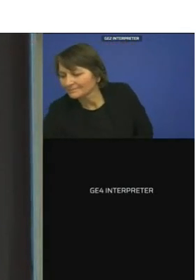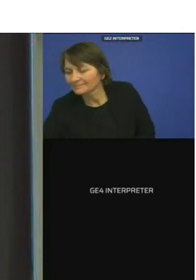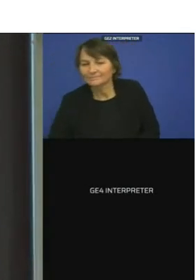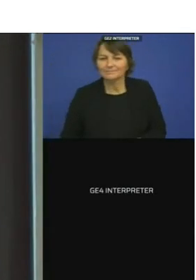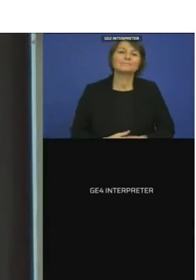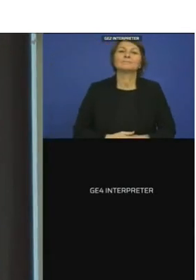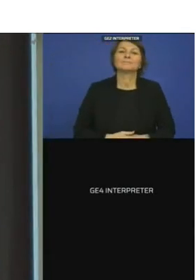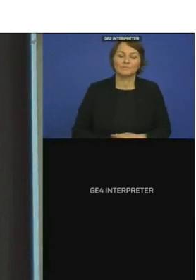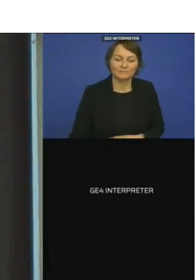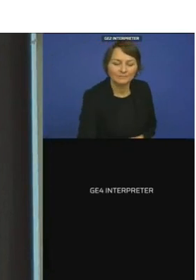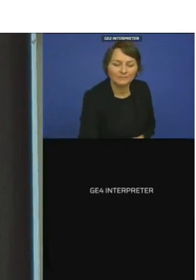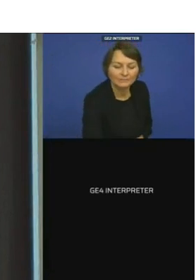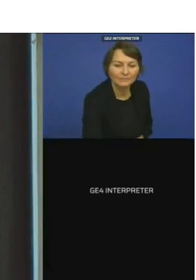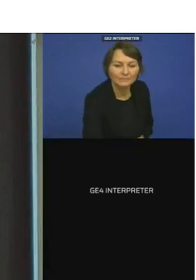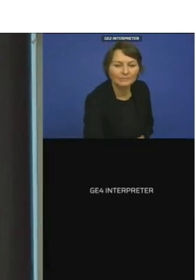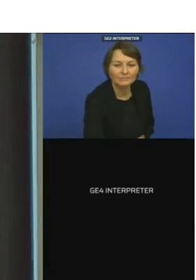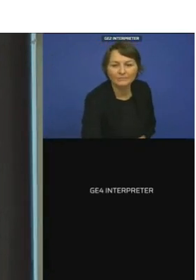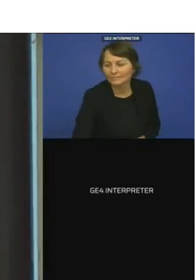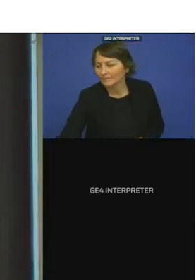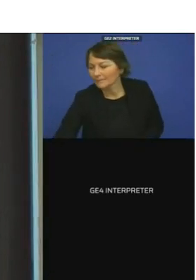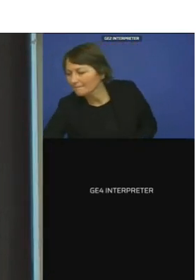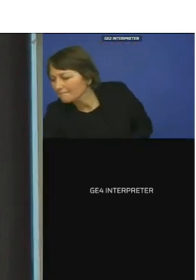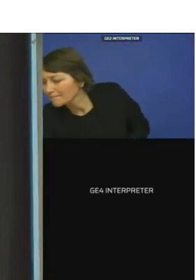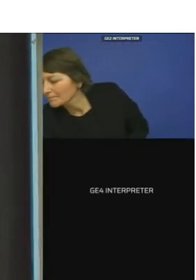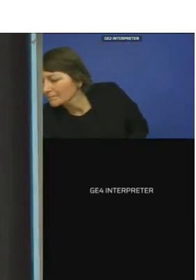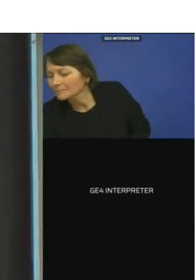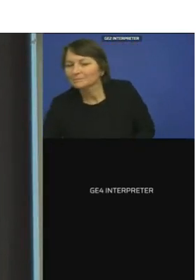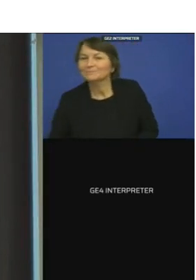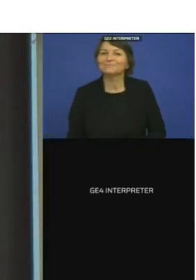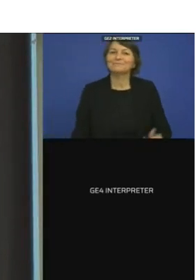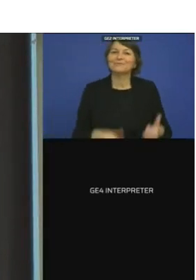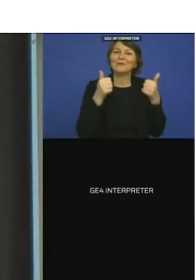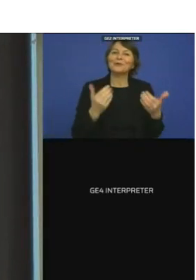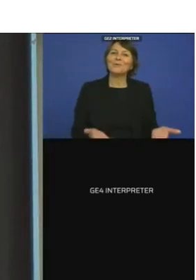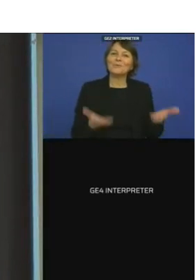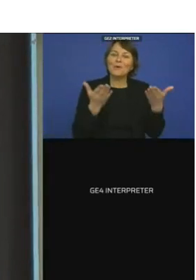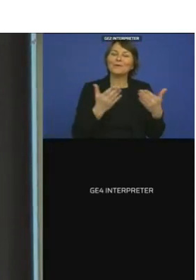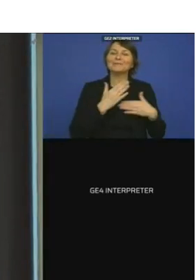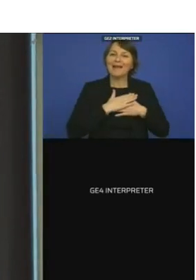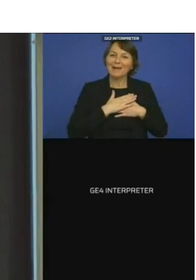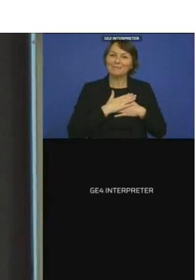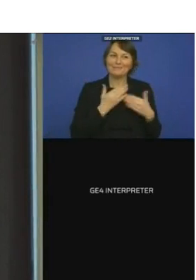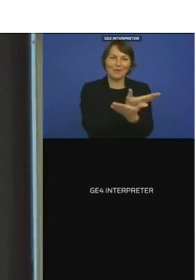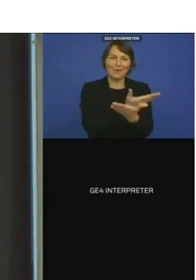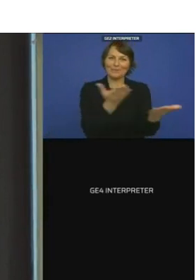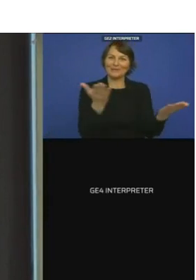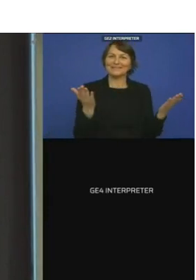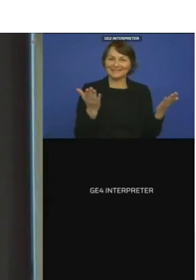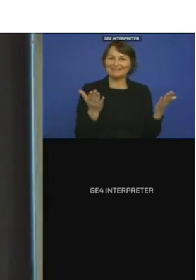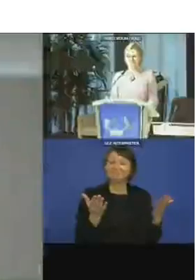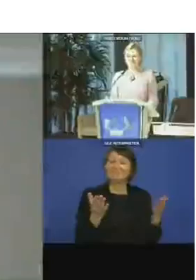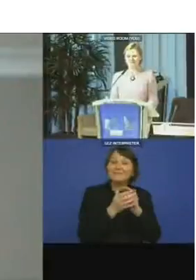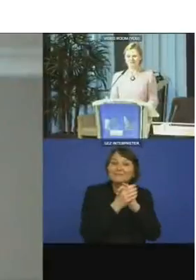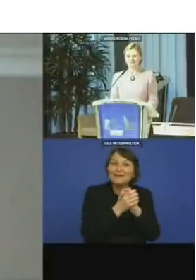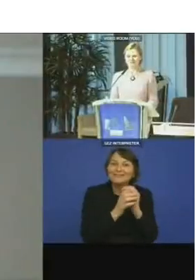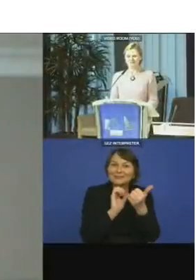Very pleased to be together with all of you, dear participants, dear Thomas, dear friends of sport. First of all, it is